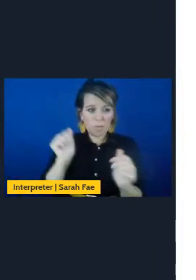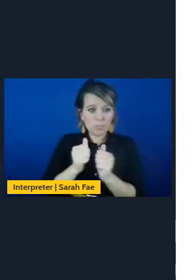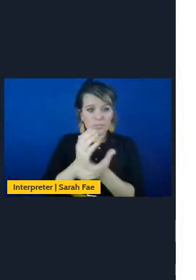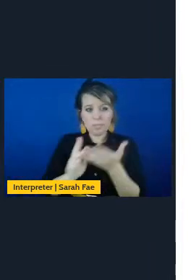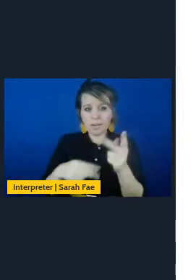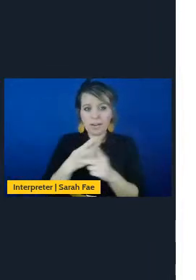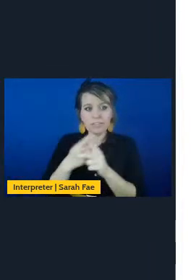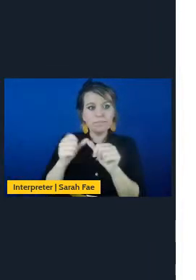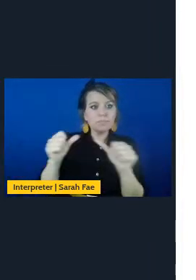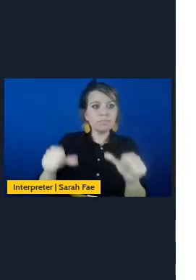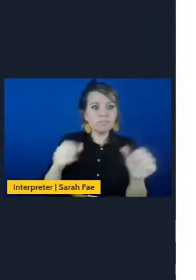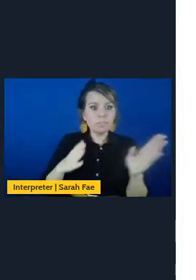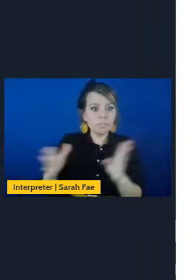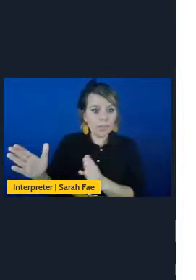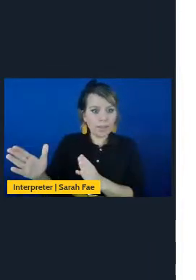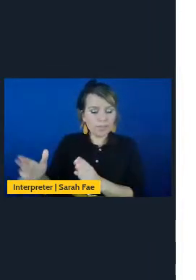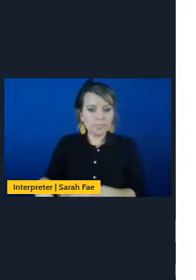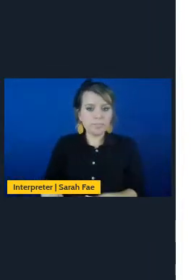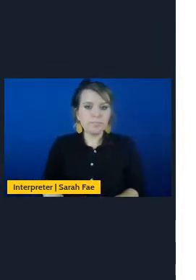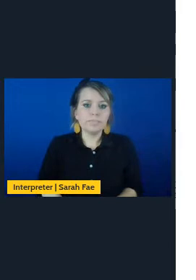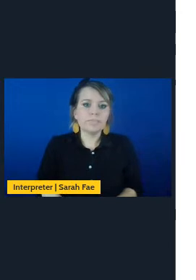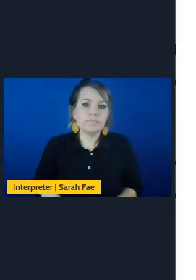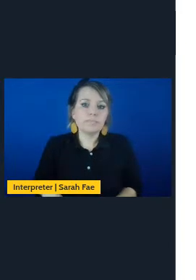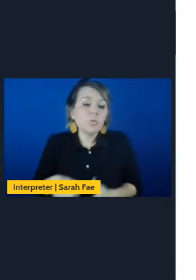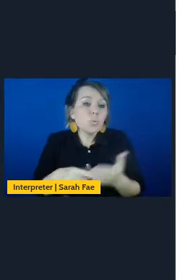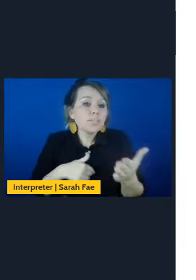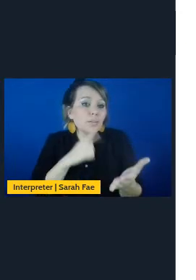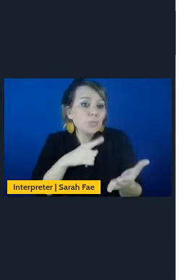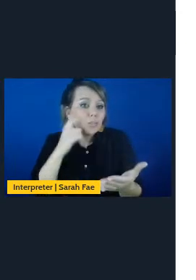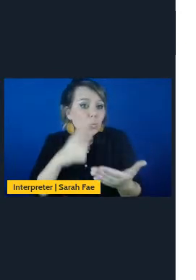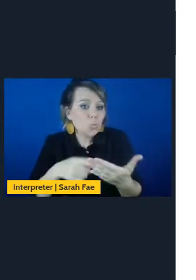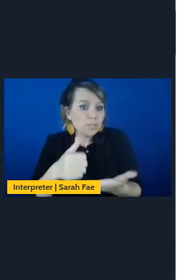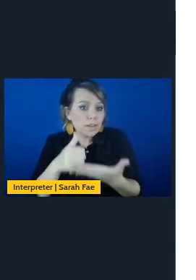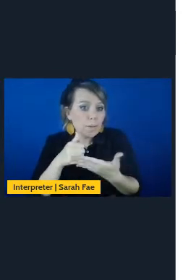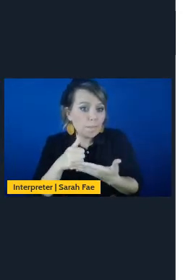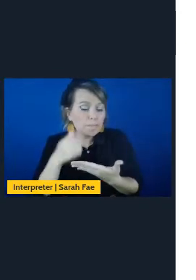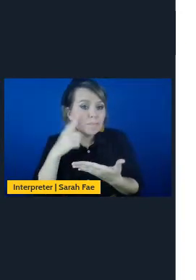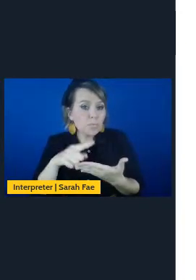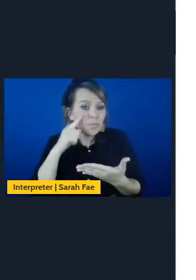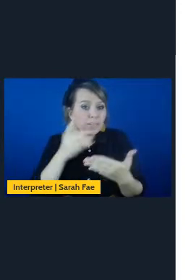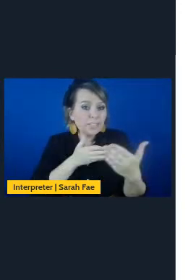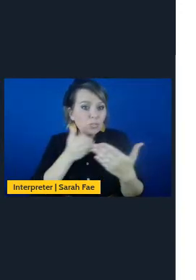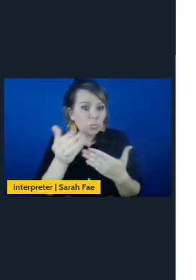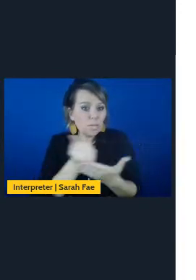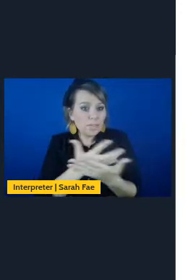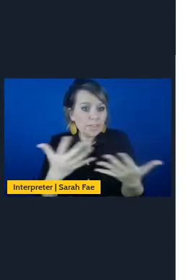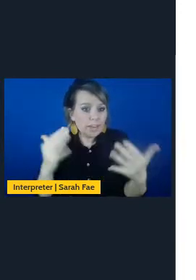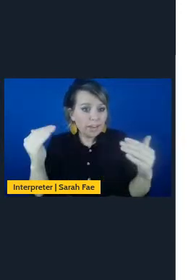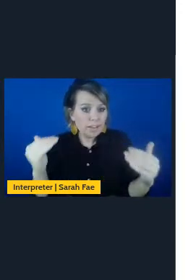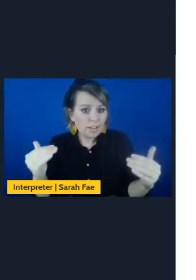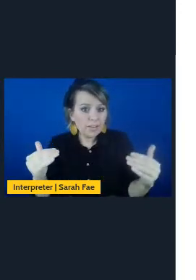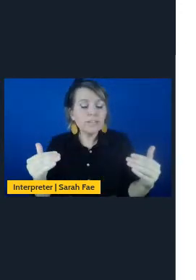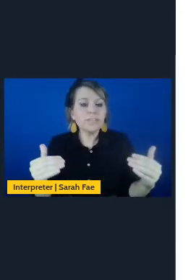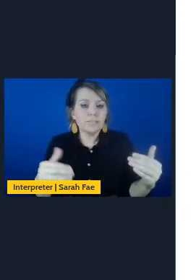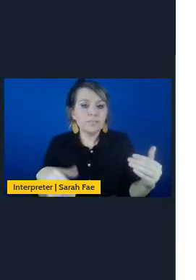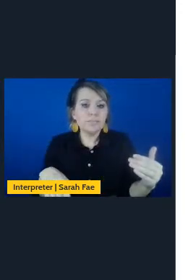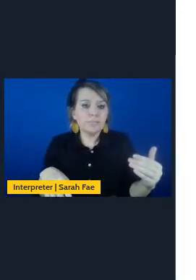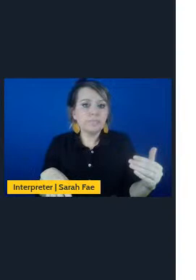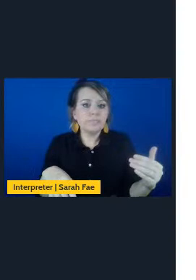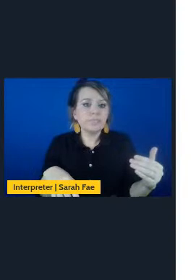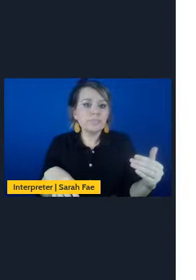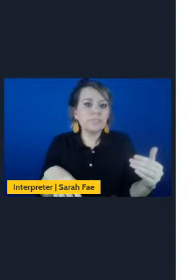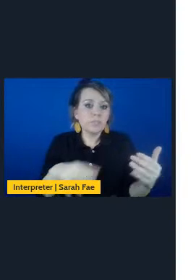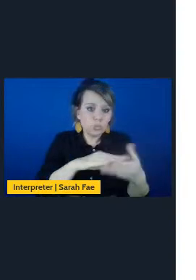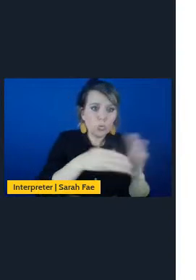Now, what are you really so helping to think through this stage is also drawing some flows, but